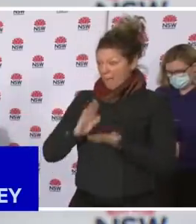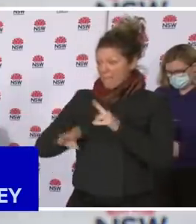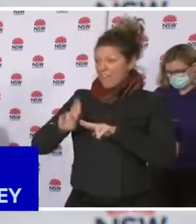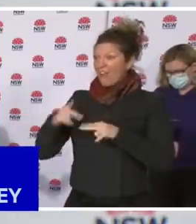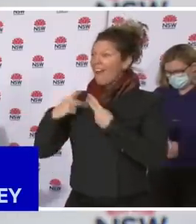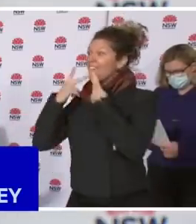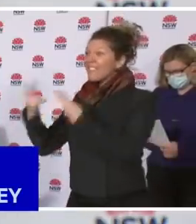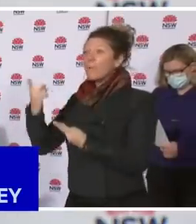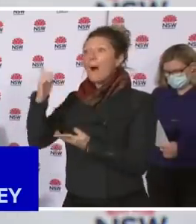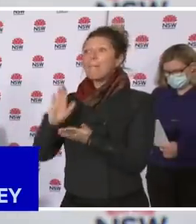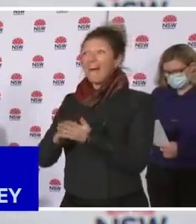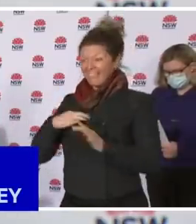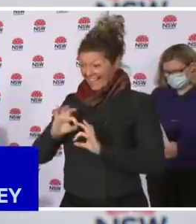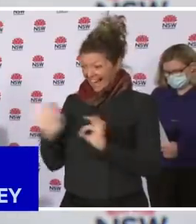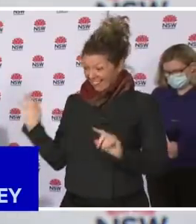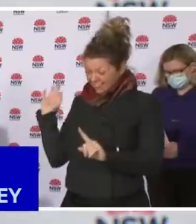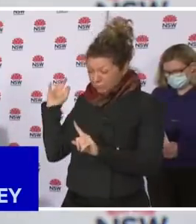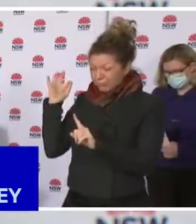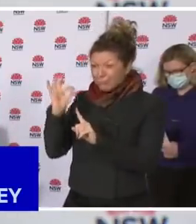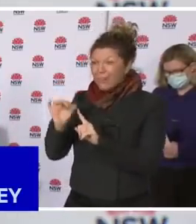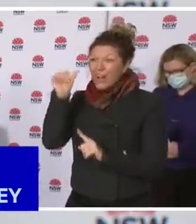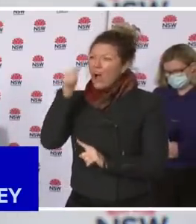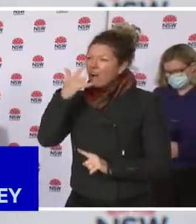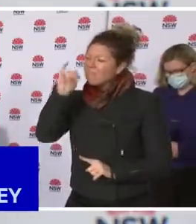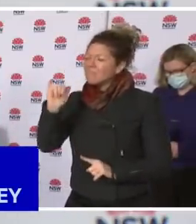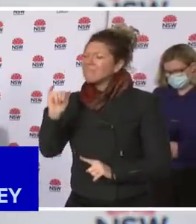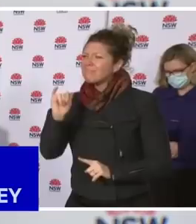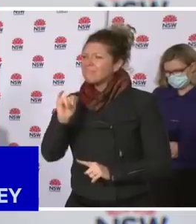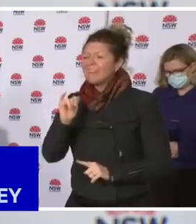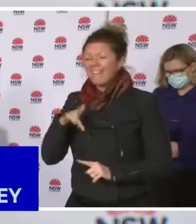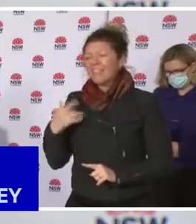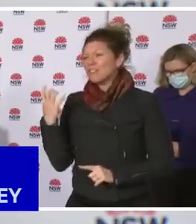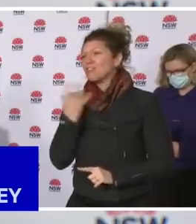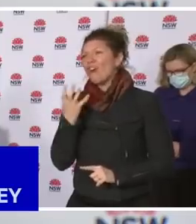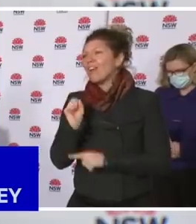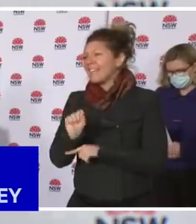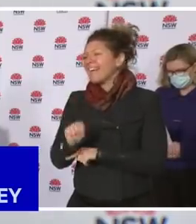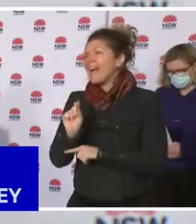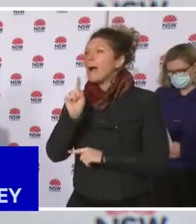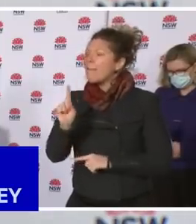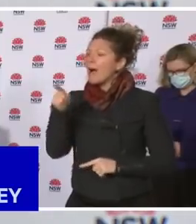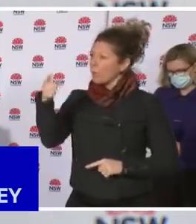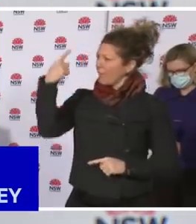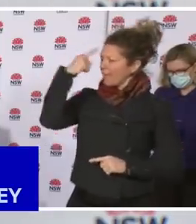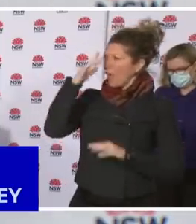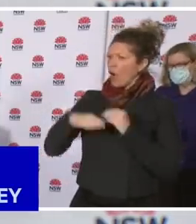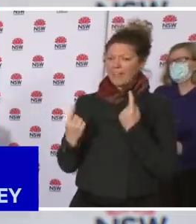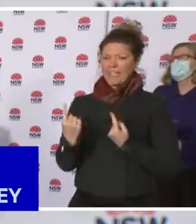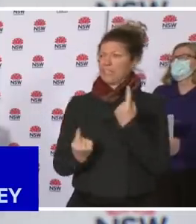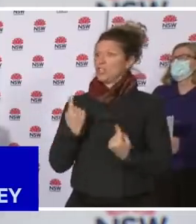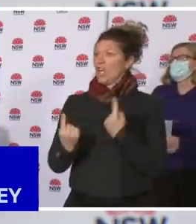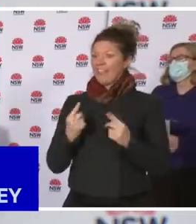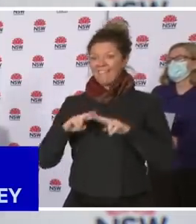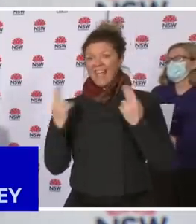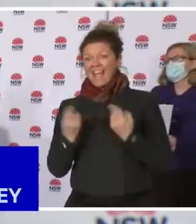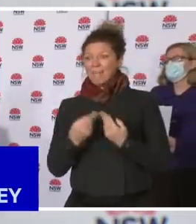of families are going through. But I just ask everybody to please think about their loved ones. You might think you're doing the right thing,